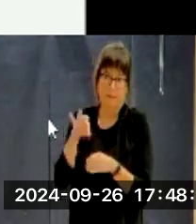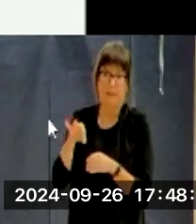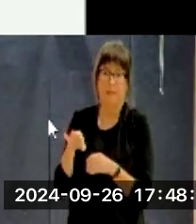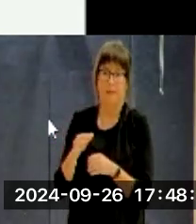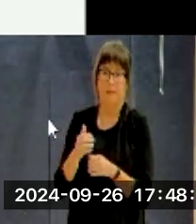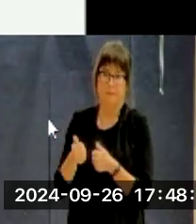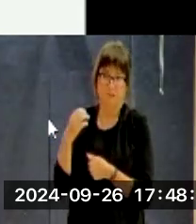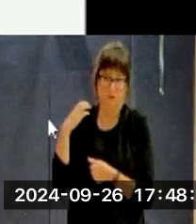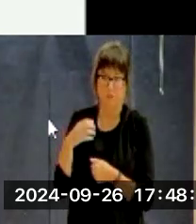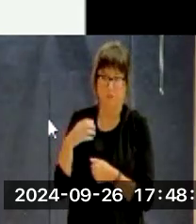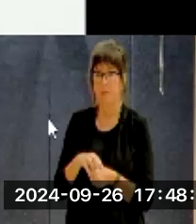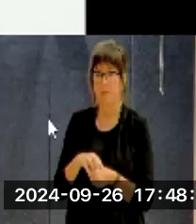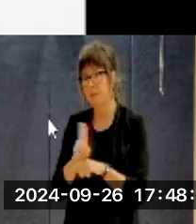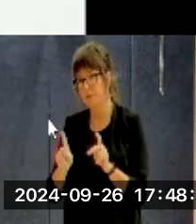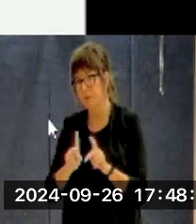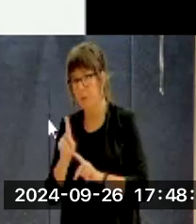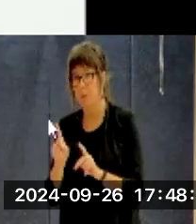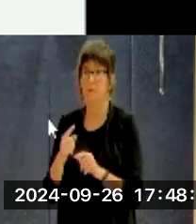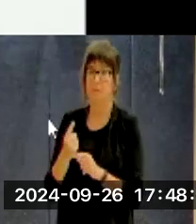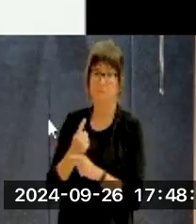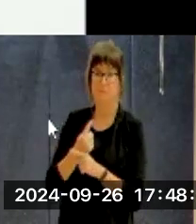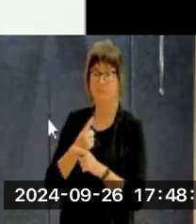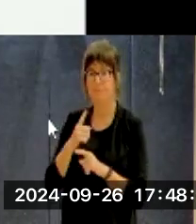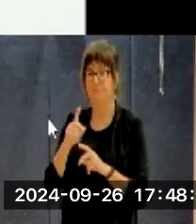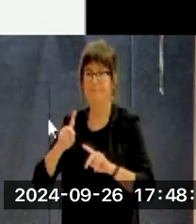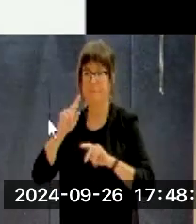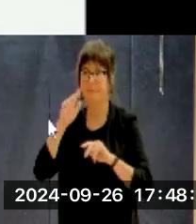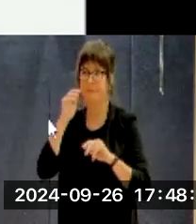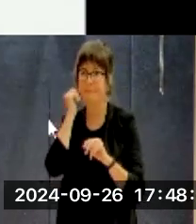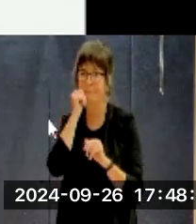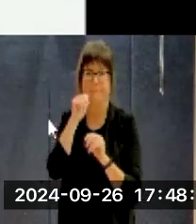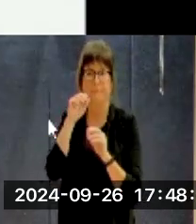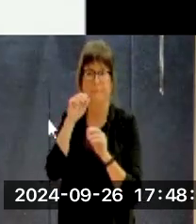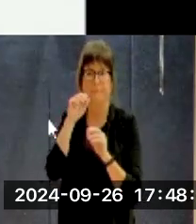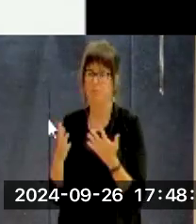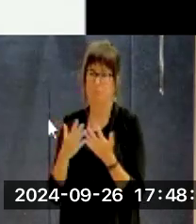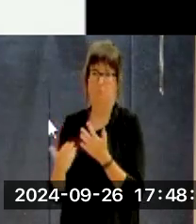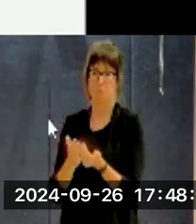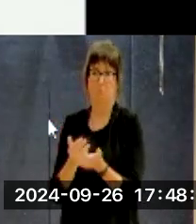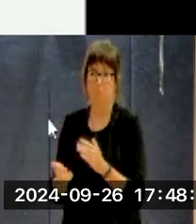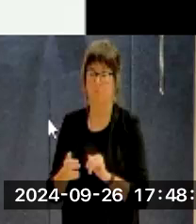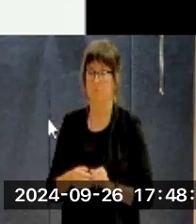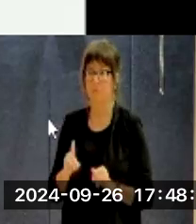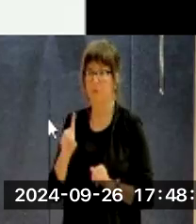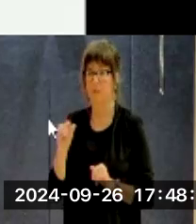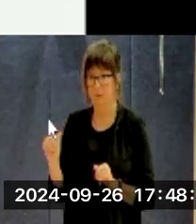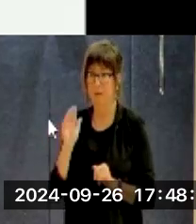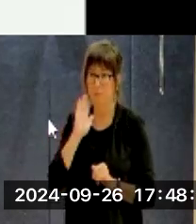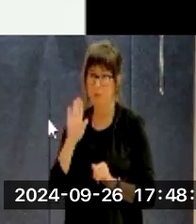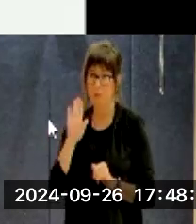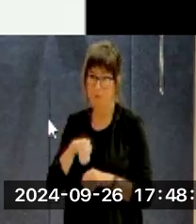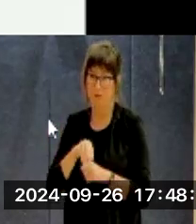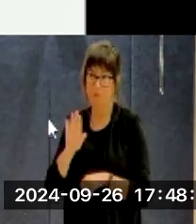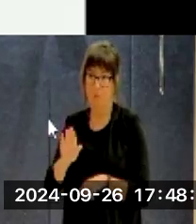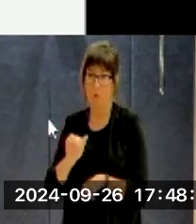business folks, teachers, whatever it might be, disability is going to be a part of your work,